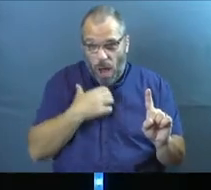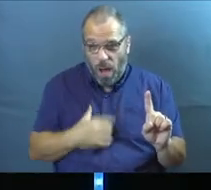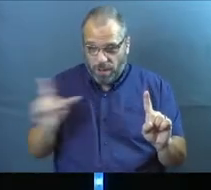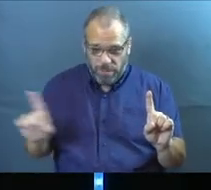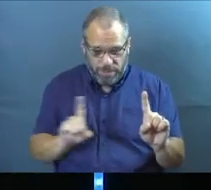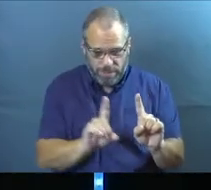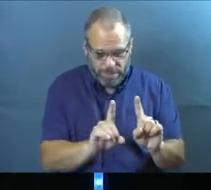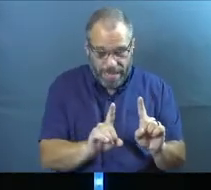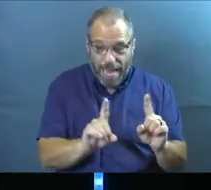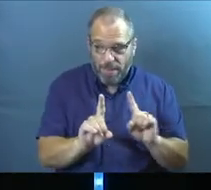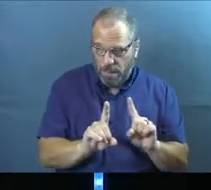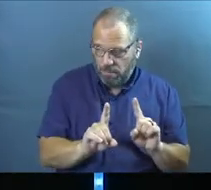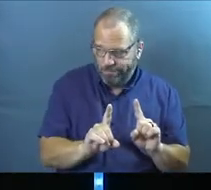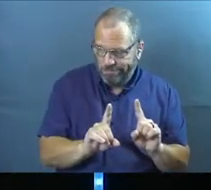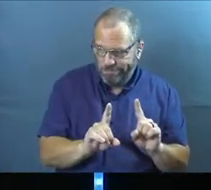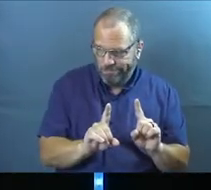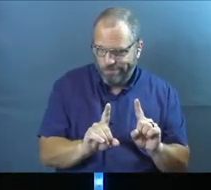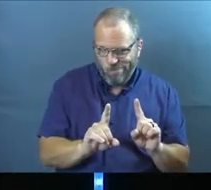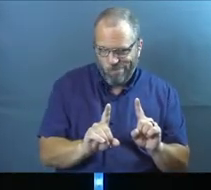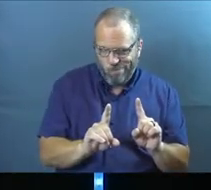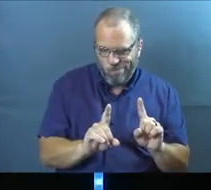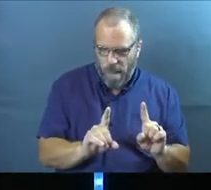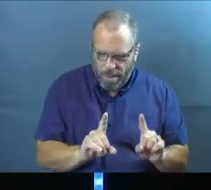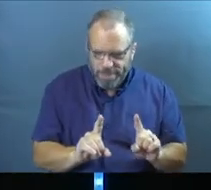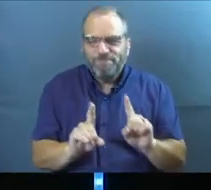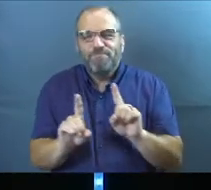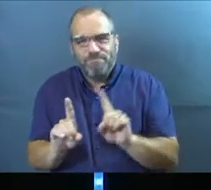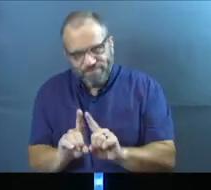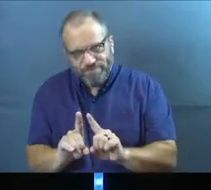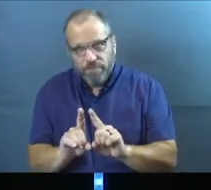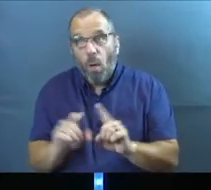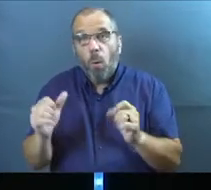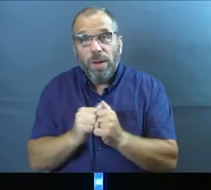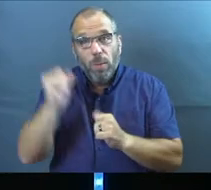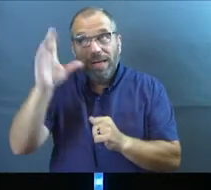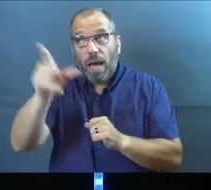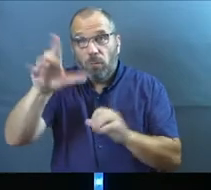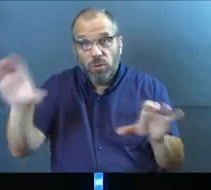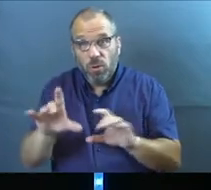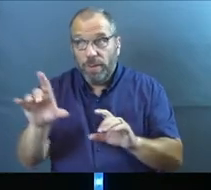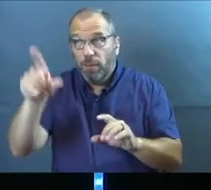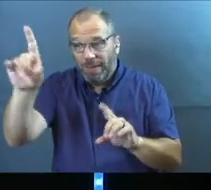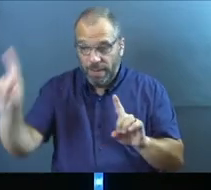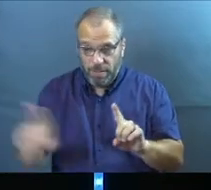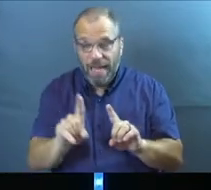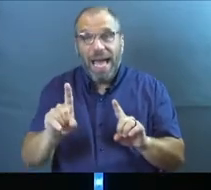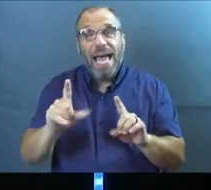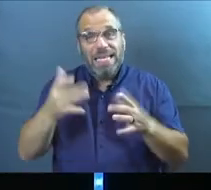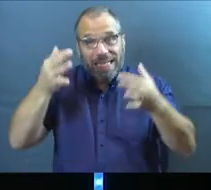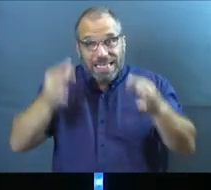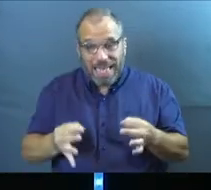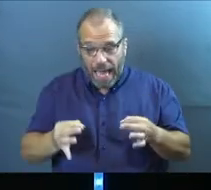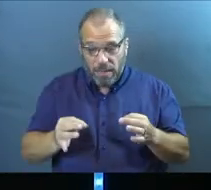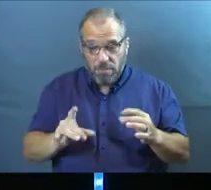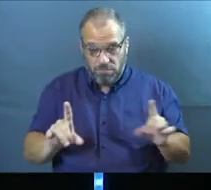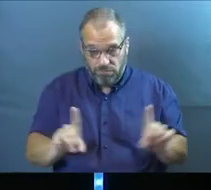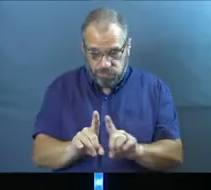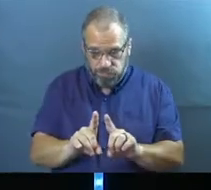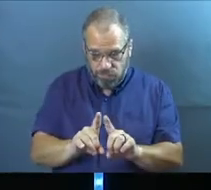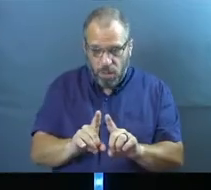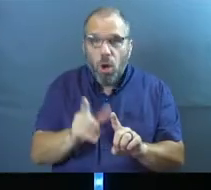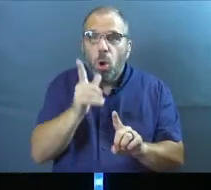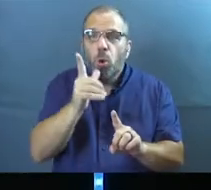I had an opportunity to step into the flow of what God was doing. And when I chose to do that,